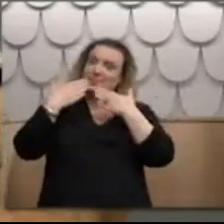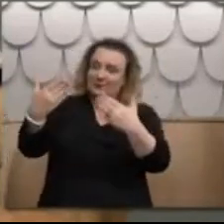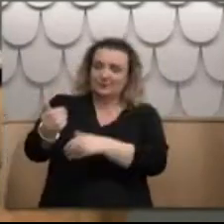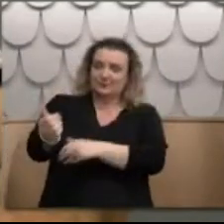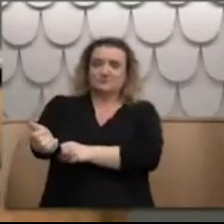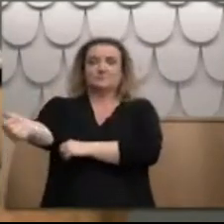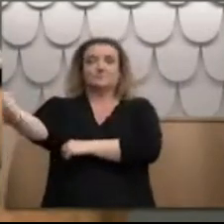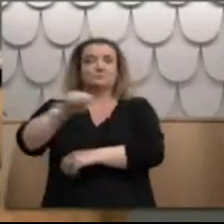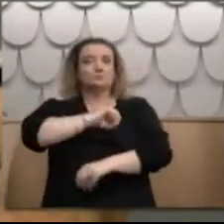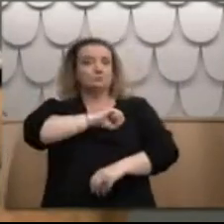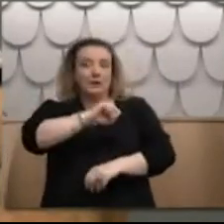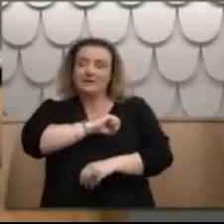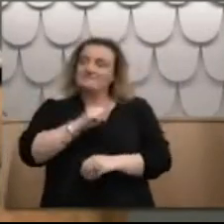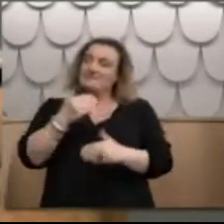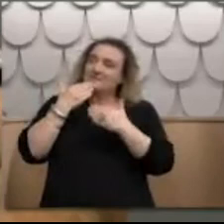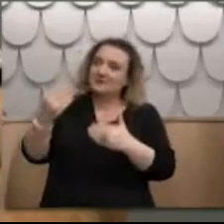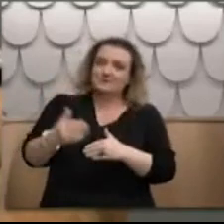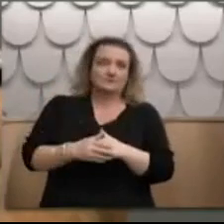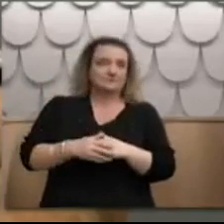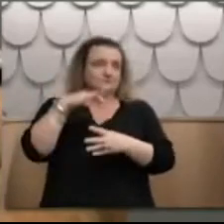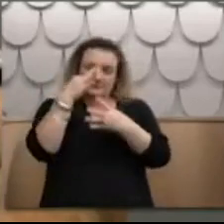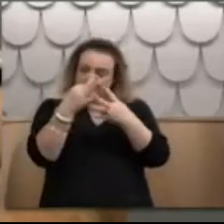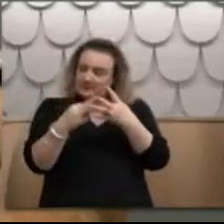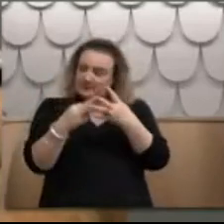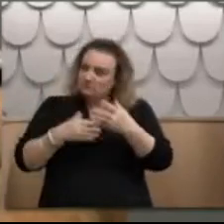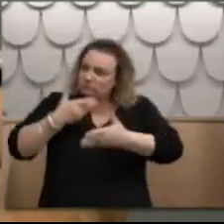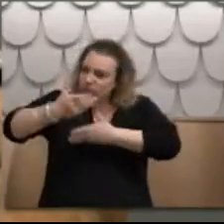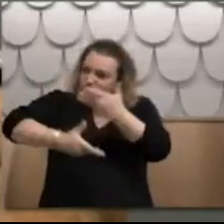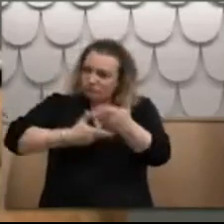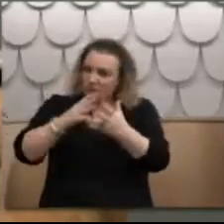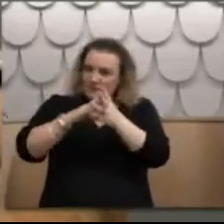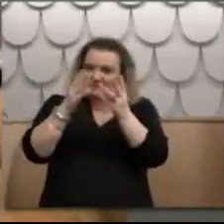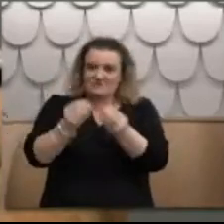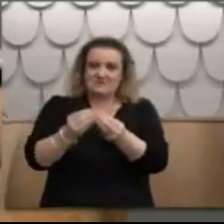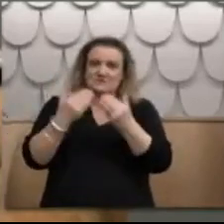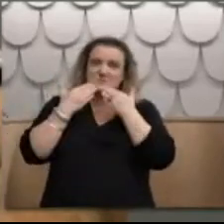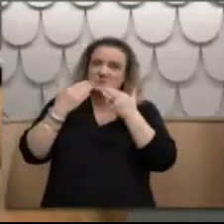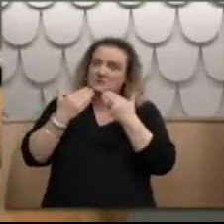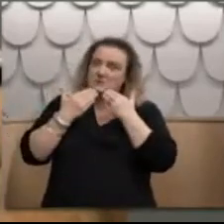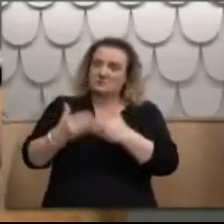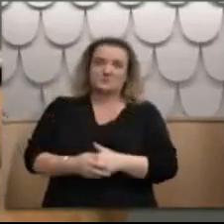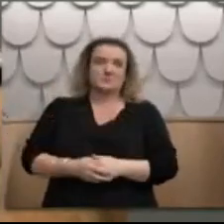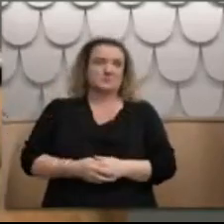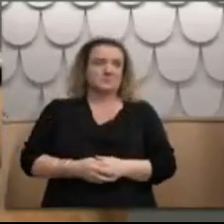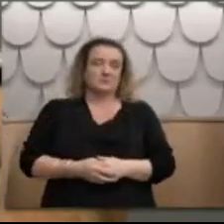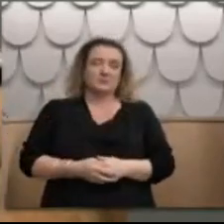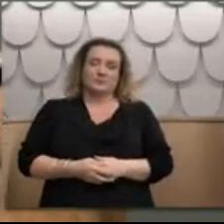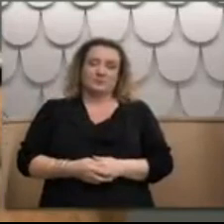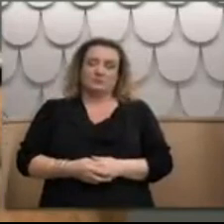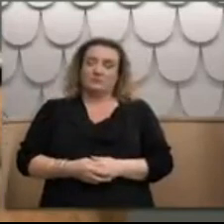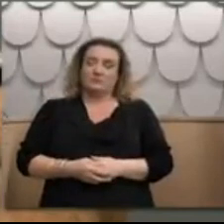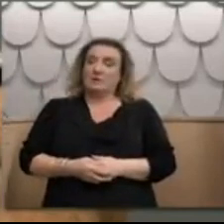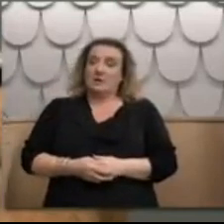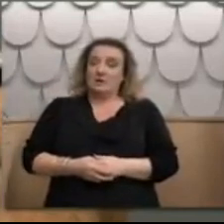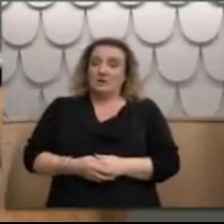very courageous and brave to go into the detail and description of what happened to you in these places, Donald. And I really